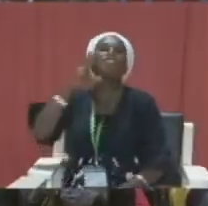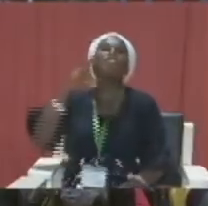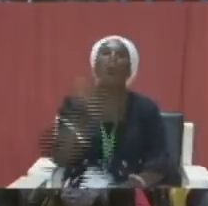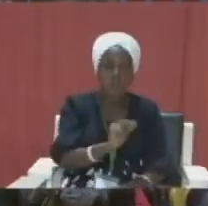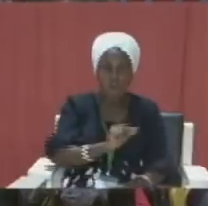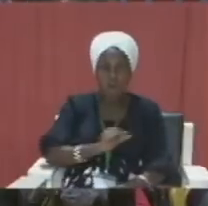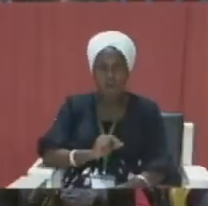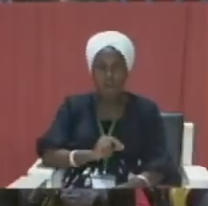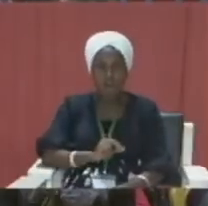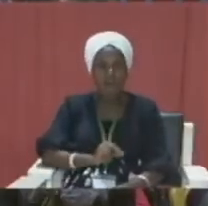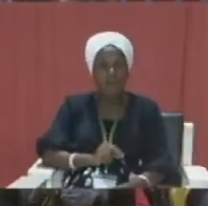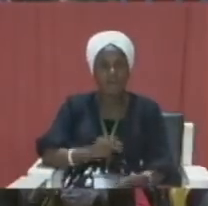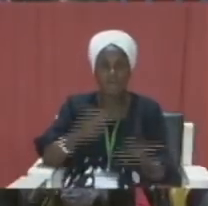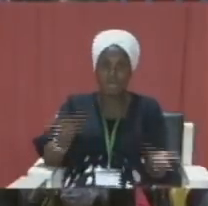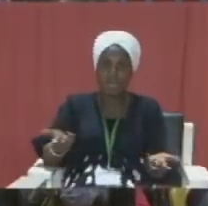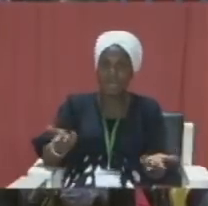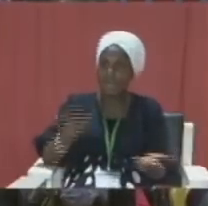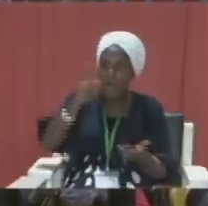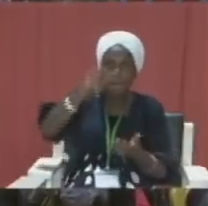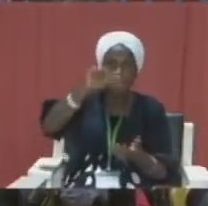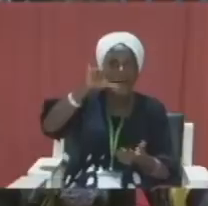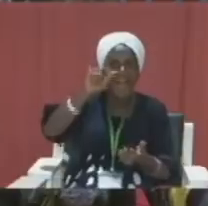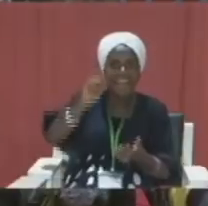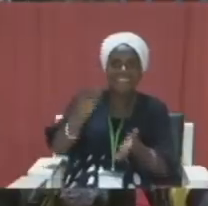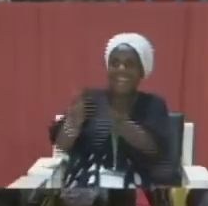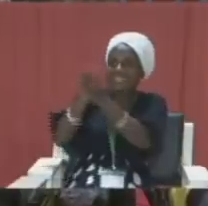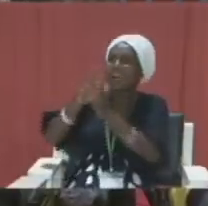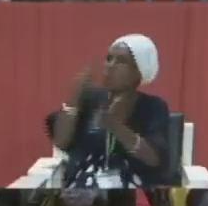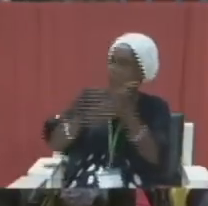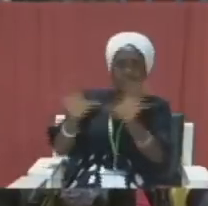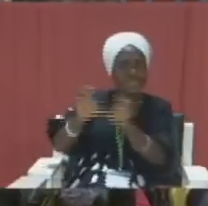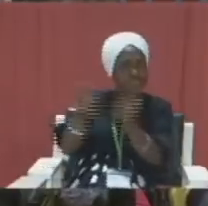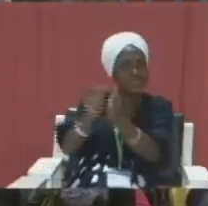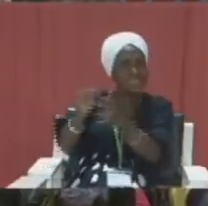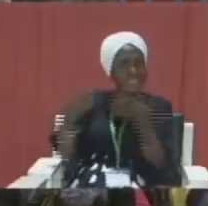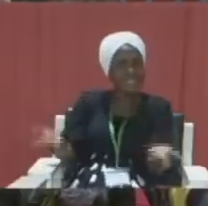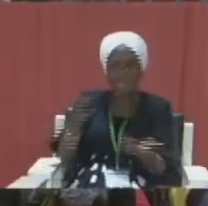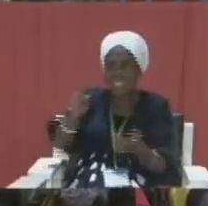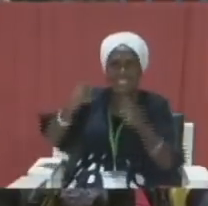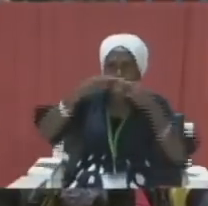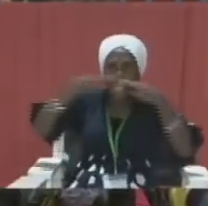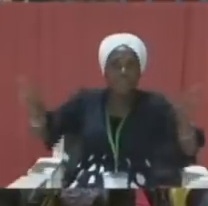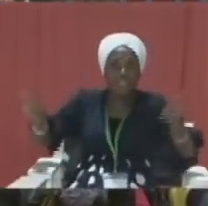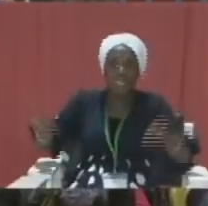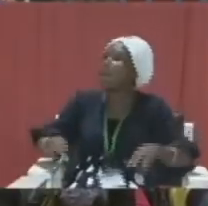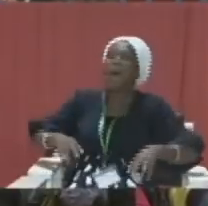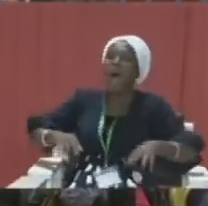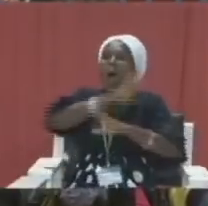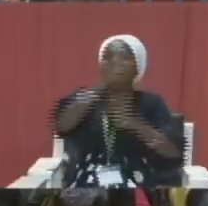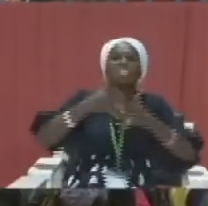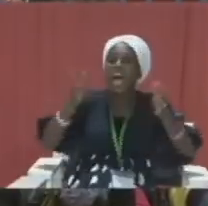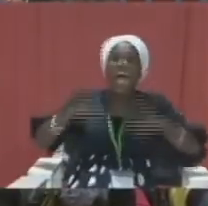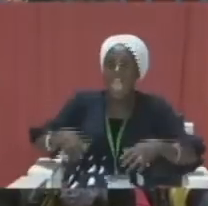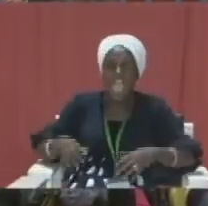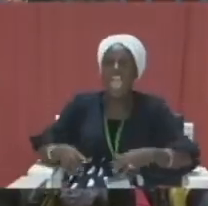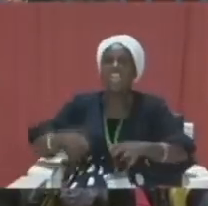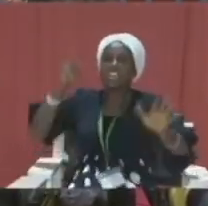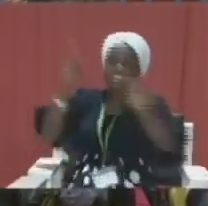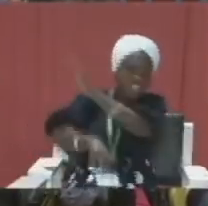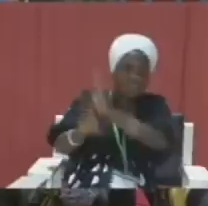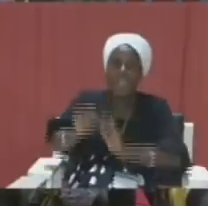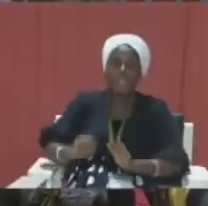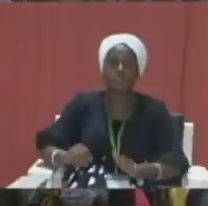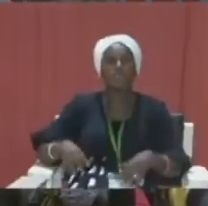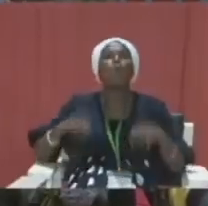So what do I do with him? They said, "Crucify him." He said, "No. I bring Barabbas to you. A